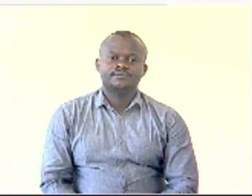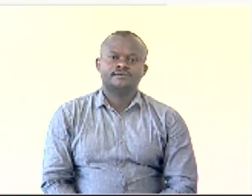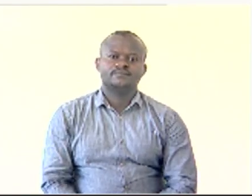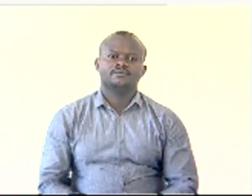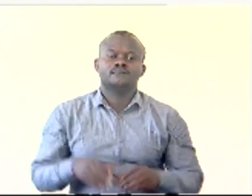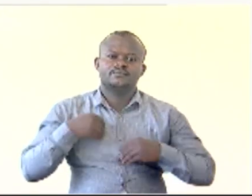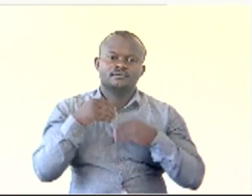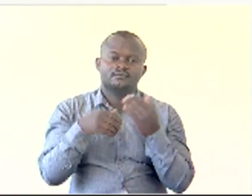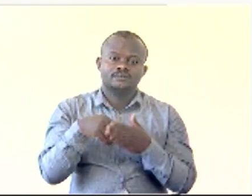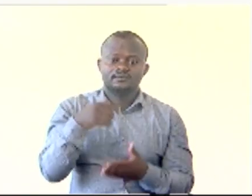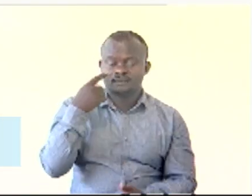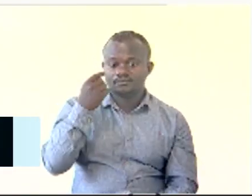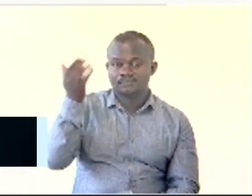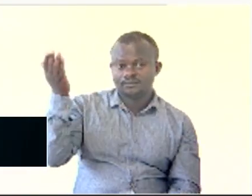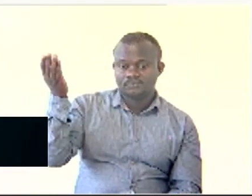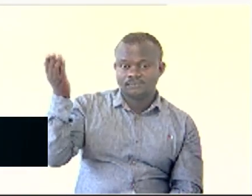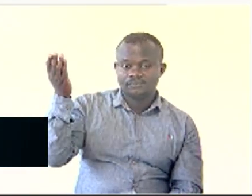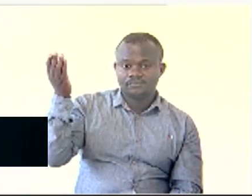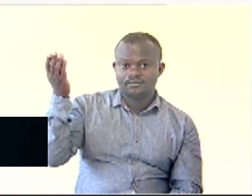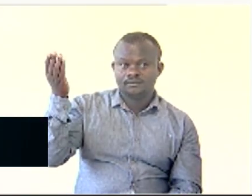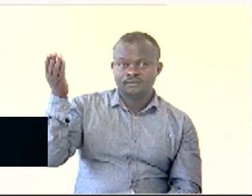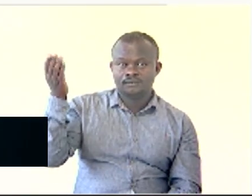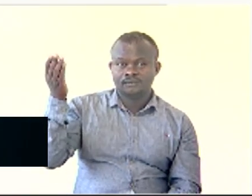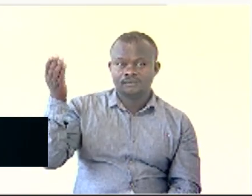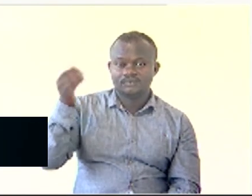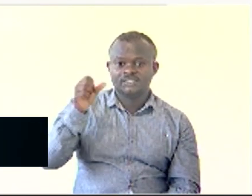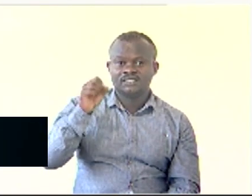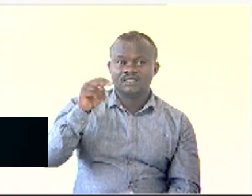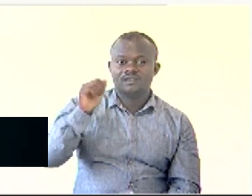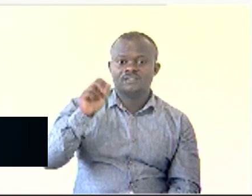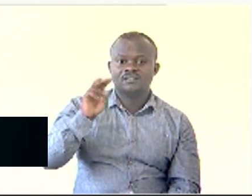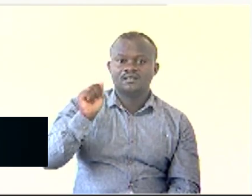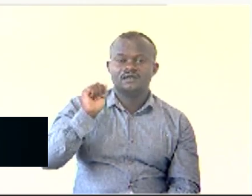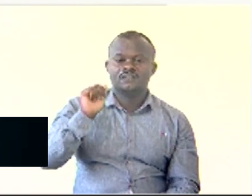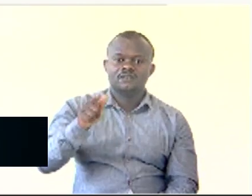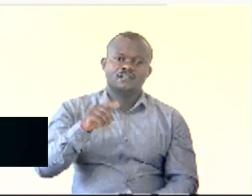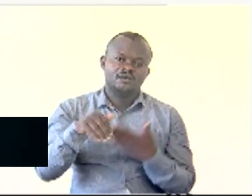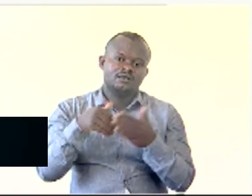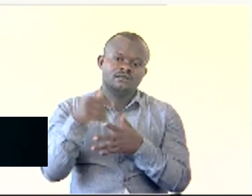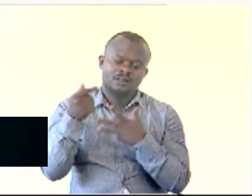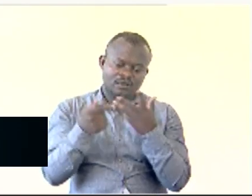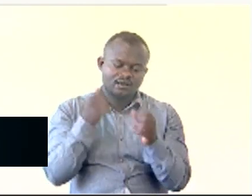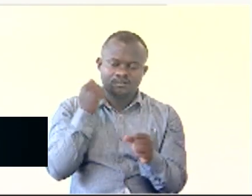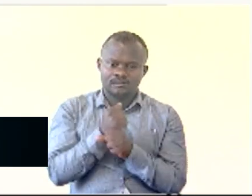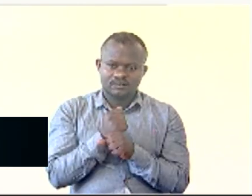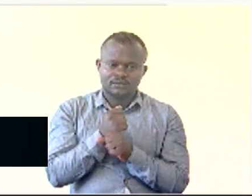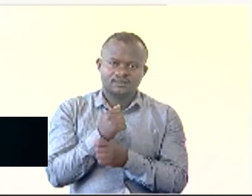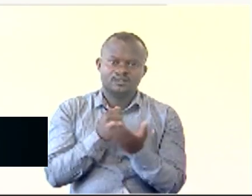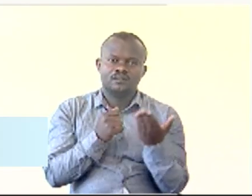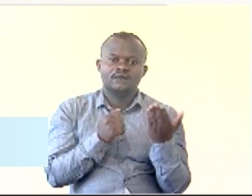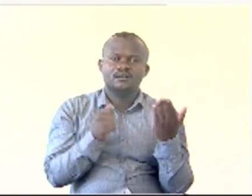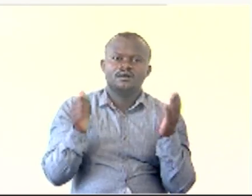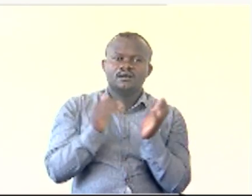Let's have the synovial fluid diagram. Synovial fluid covers the surfaces of the joints